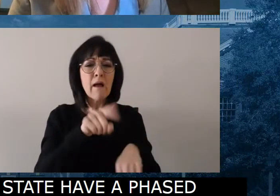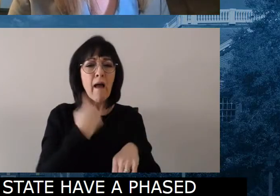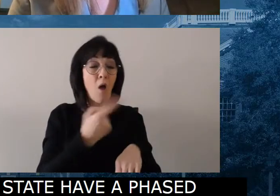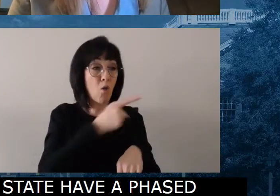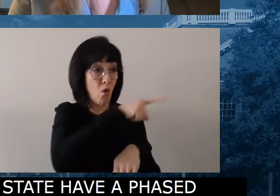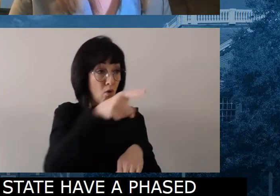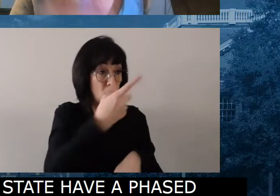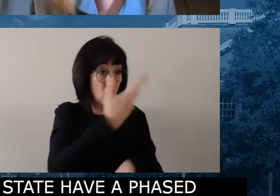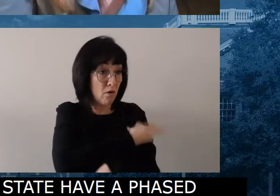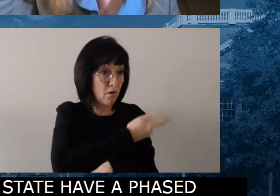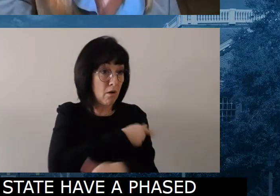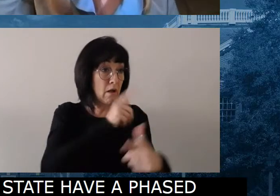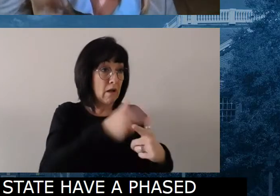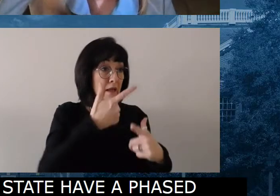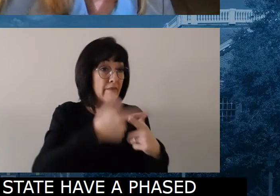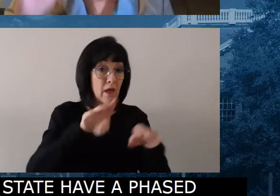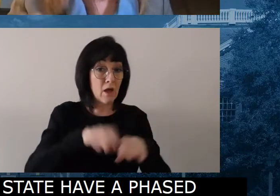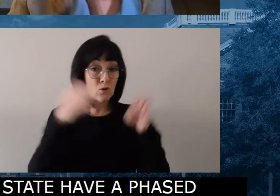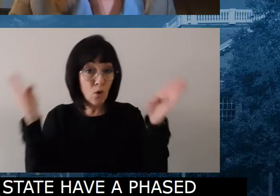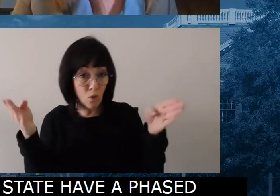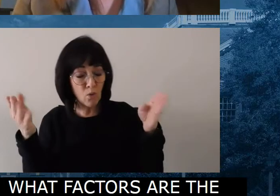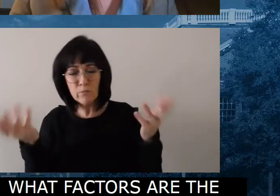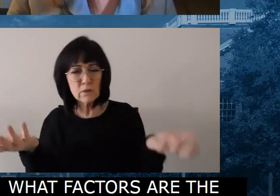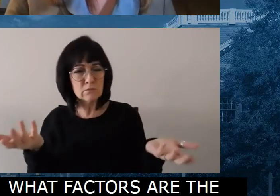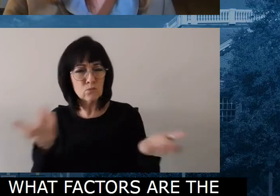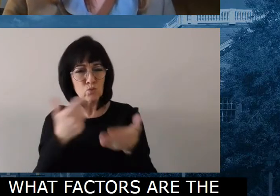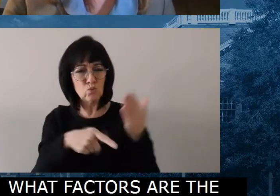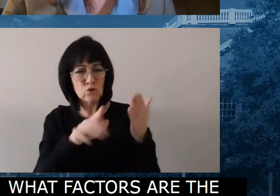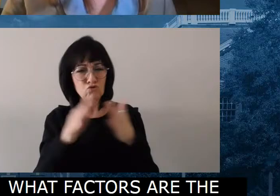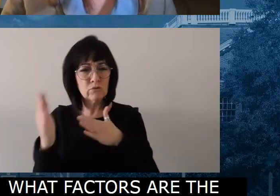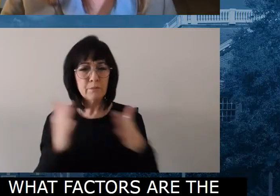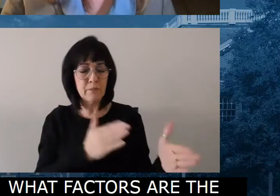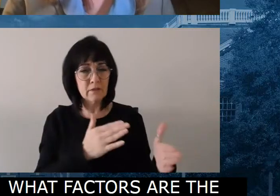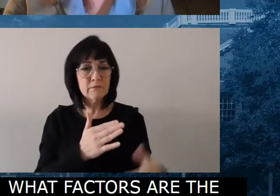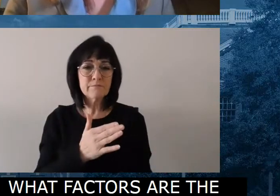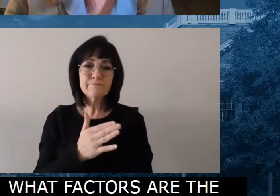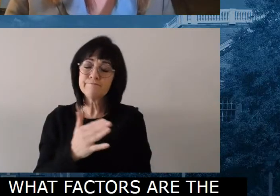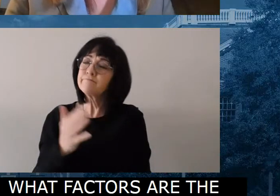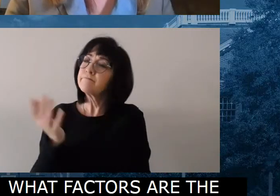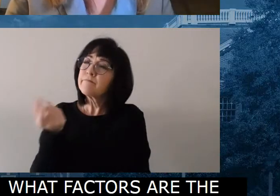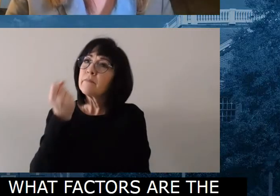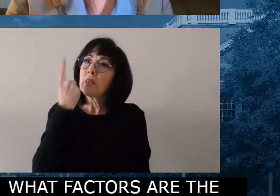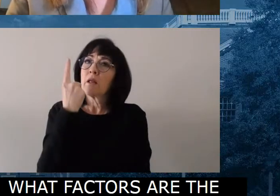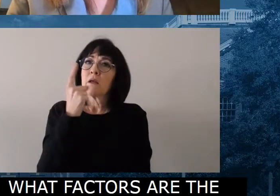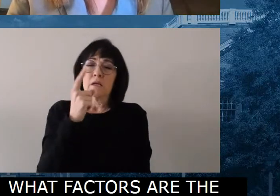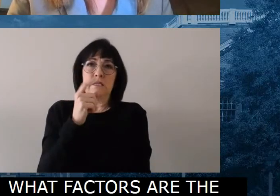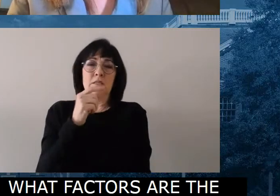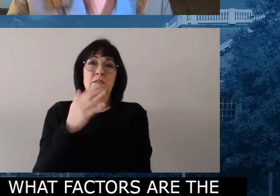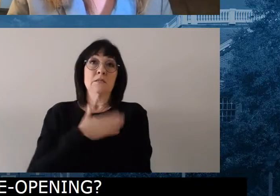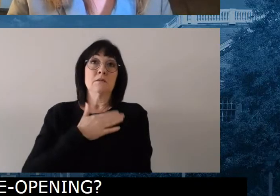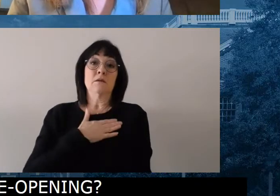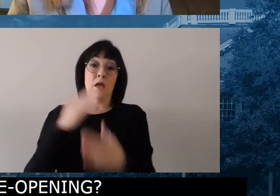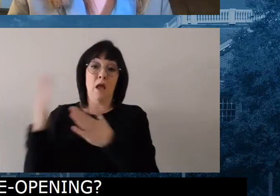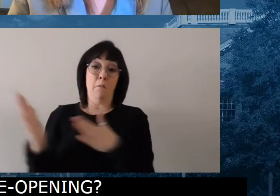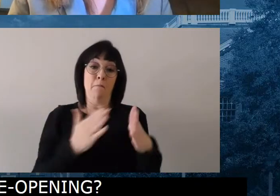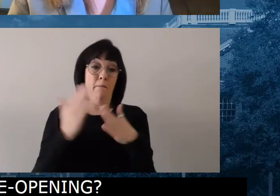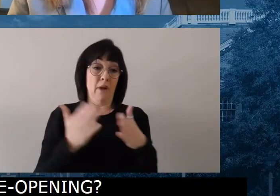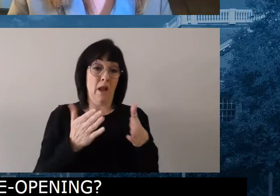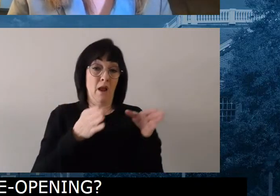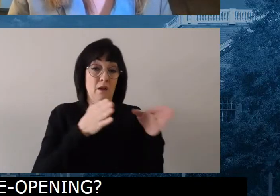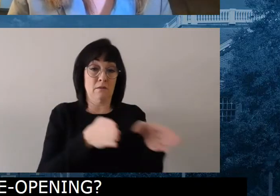Well, we don't have a phased approach like the one that we talked about in the spring as we